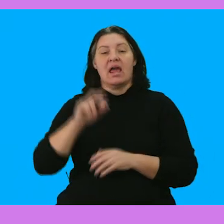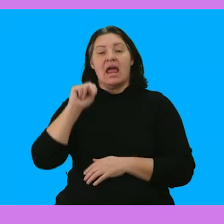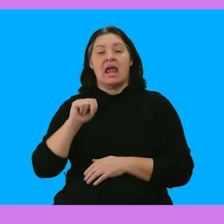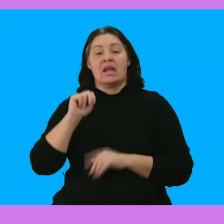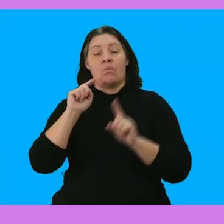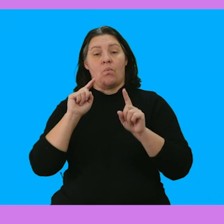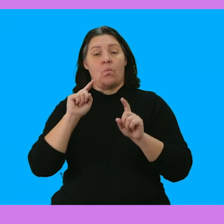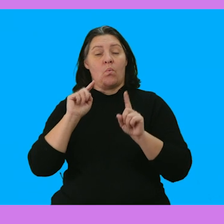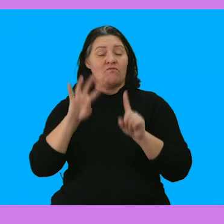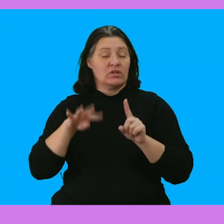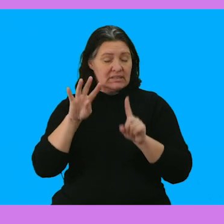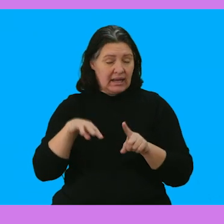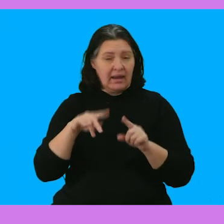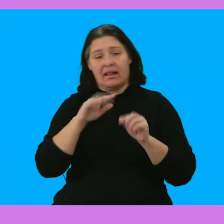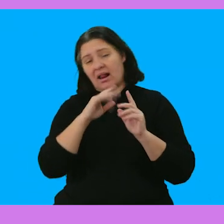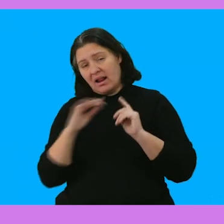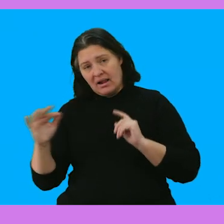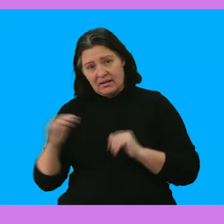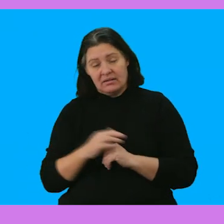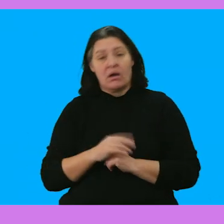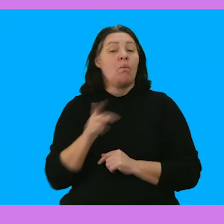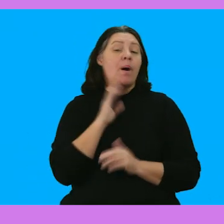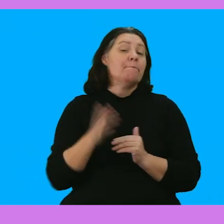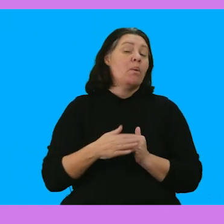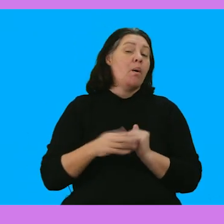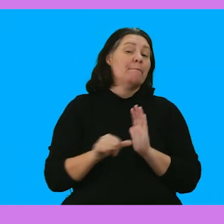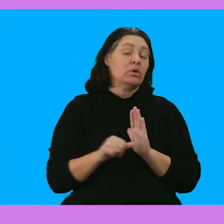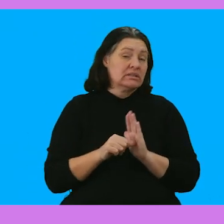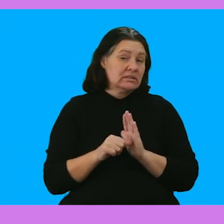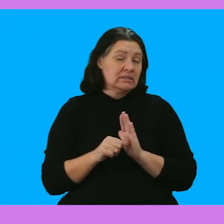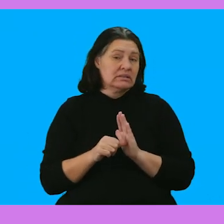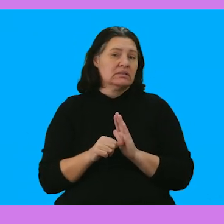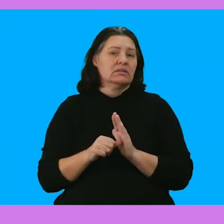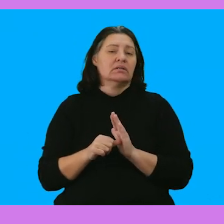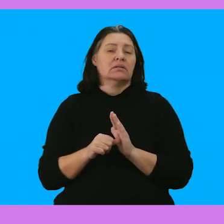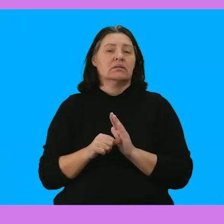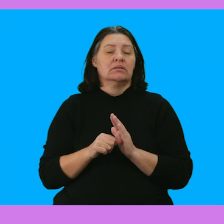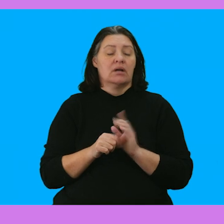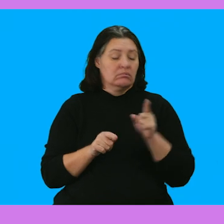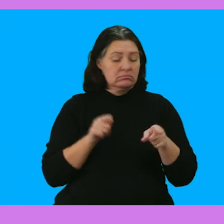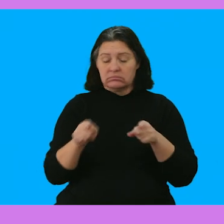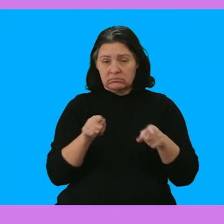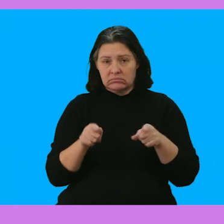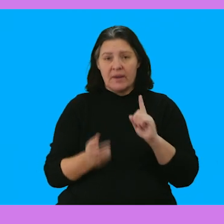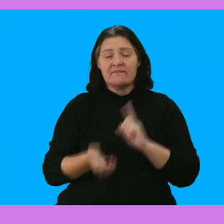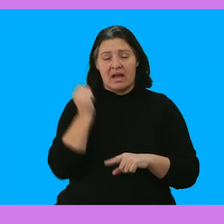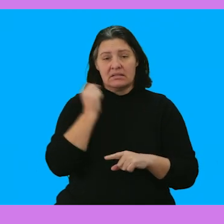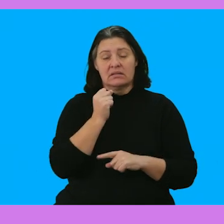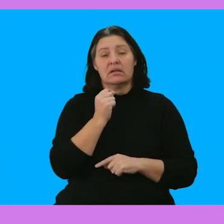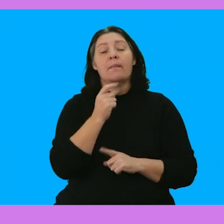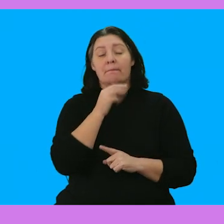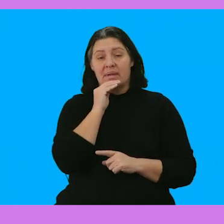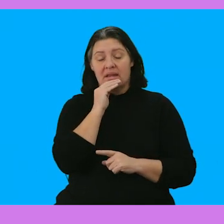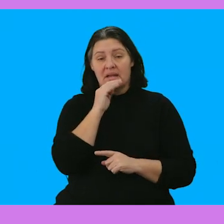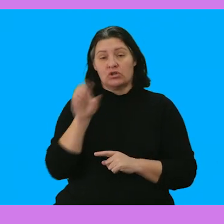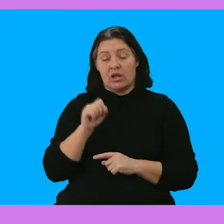N7, here's the N14, and so on. What else is important is that we need to find the two places. That will